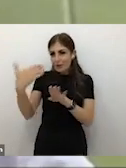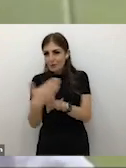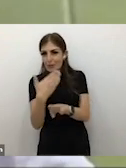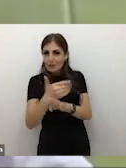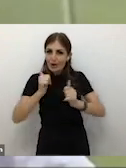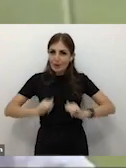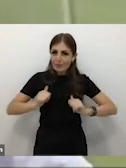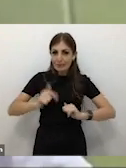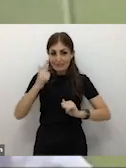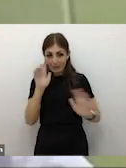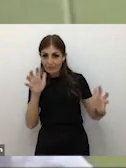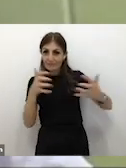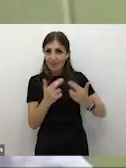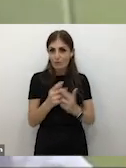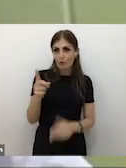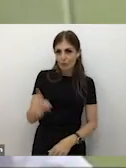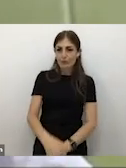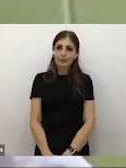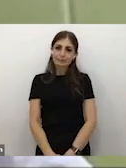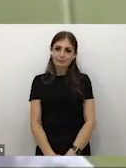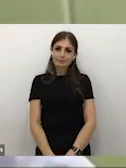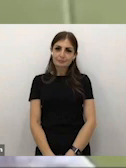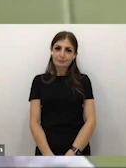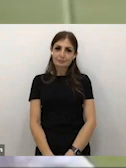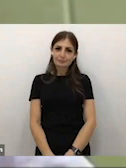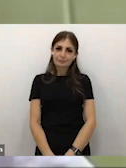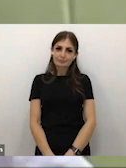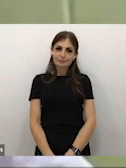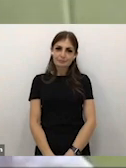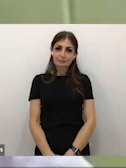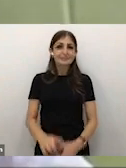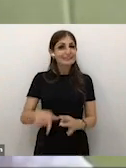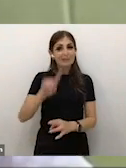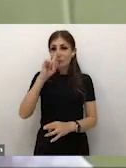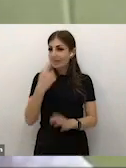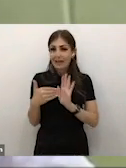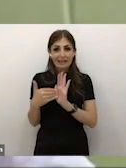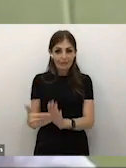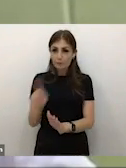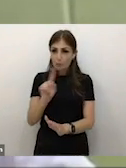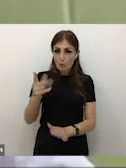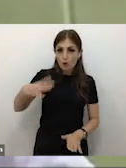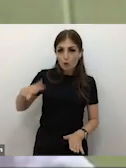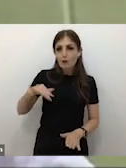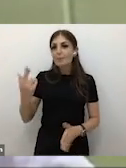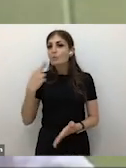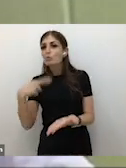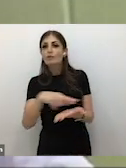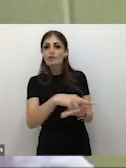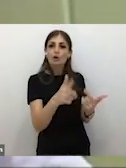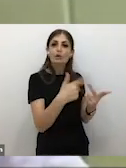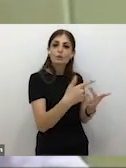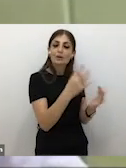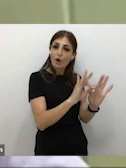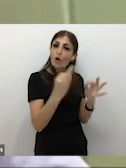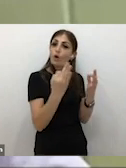practice and see if this program is the right thing for you now. If we can't help you in the way that you need, we might refer you to another